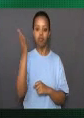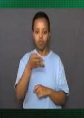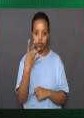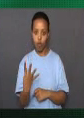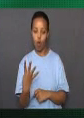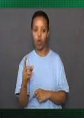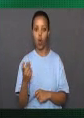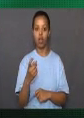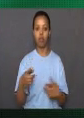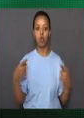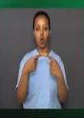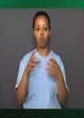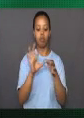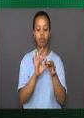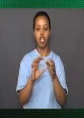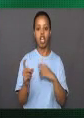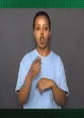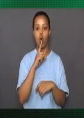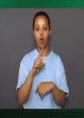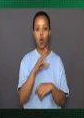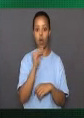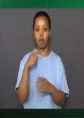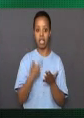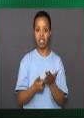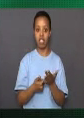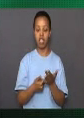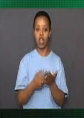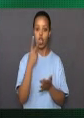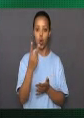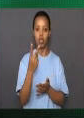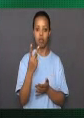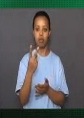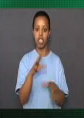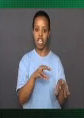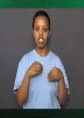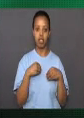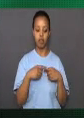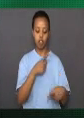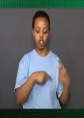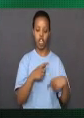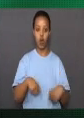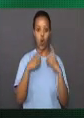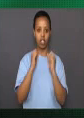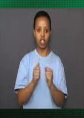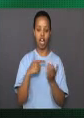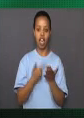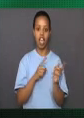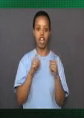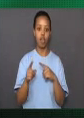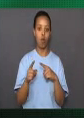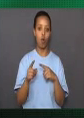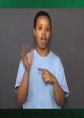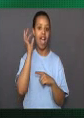combinations will lead to the daughter having 2 pairs of the recessive gene that calls